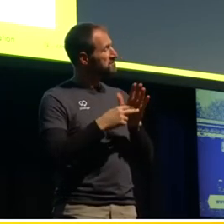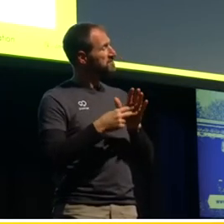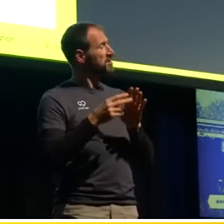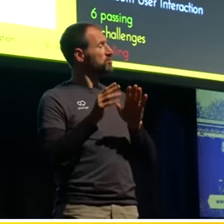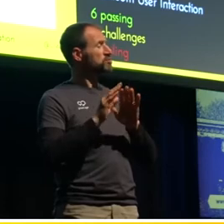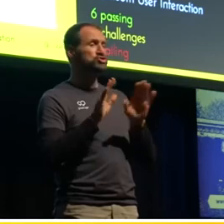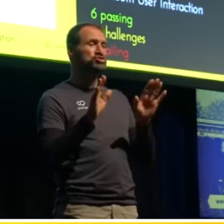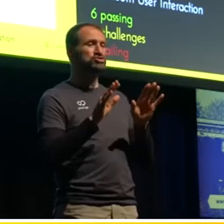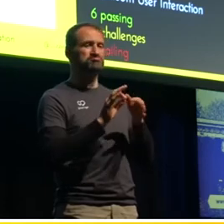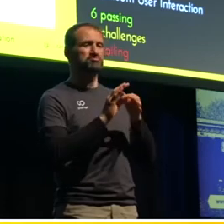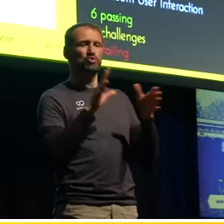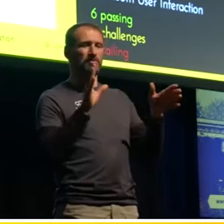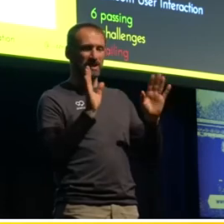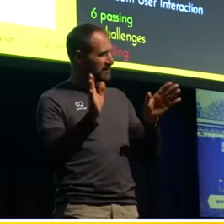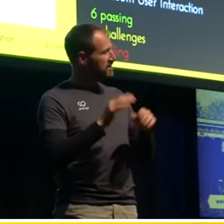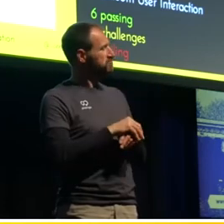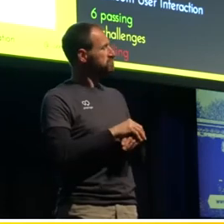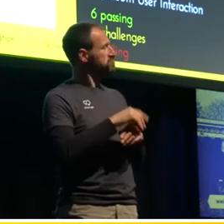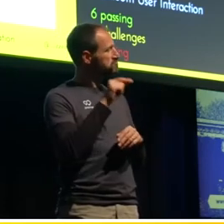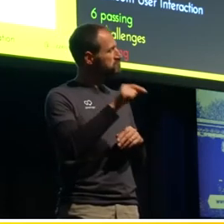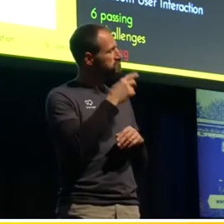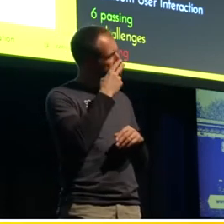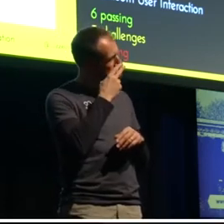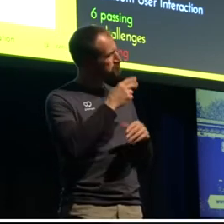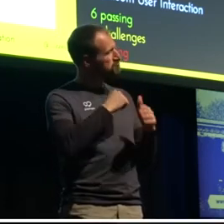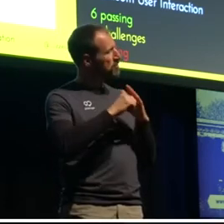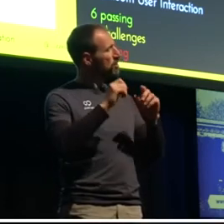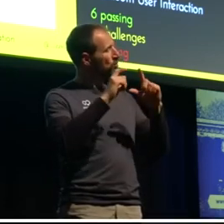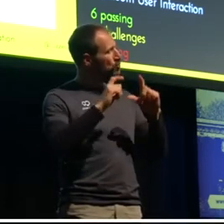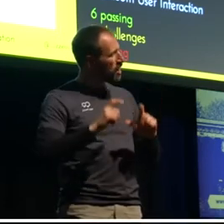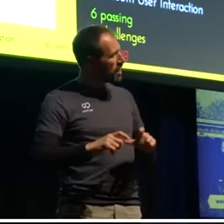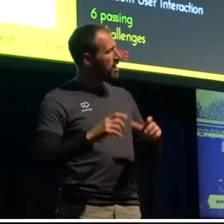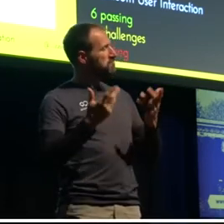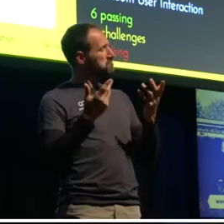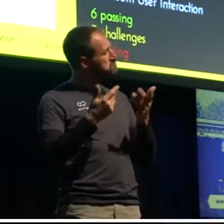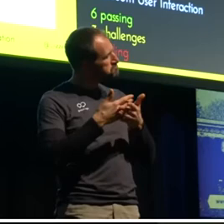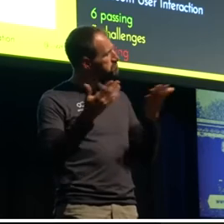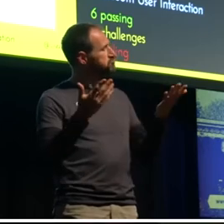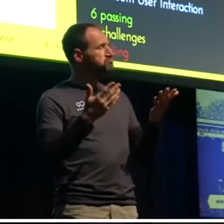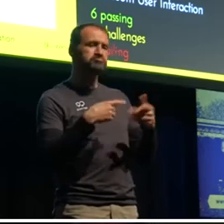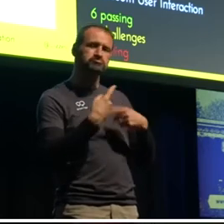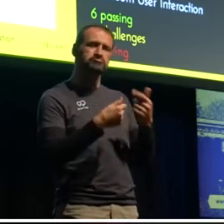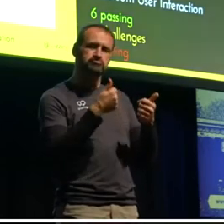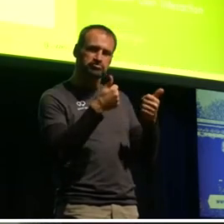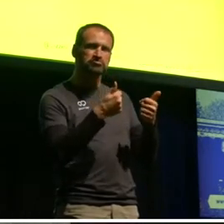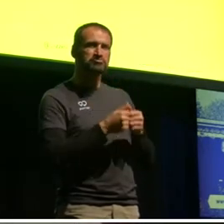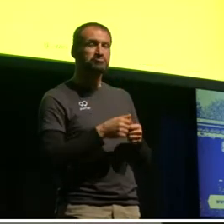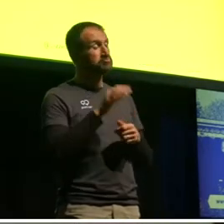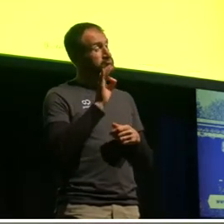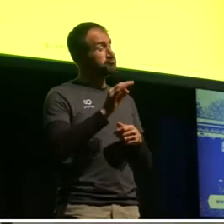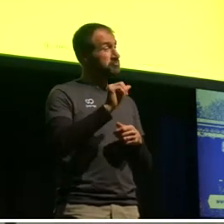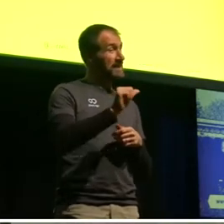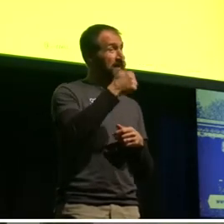we chose one. But that's kind of nice. So developing that for some months,